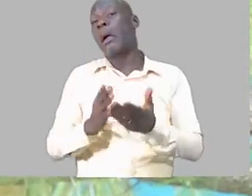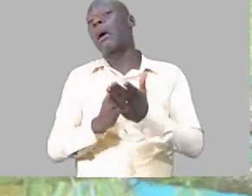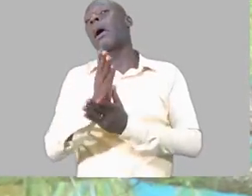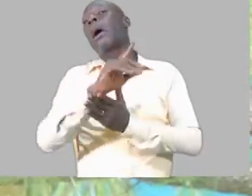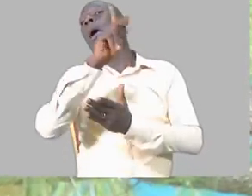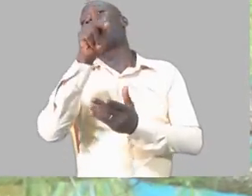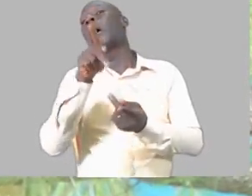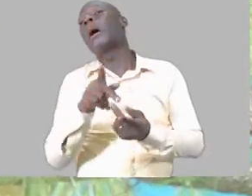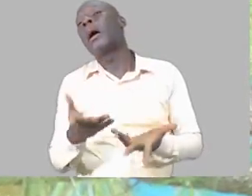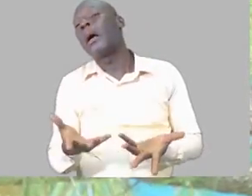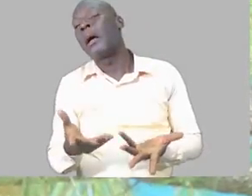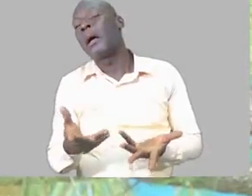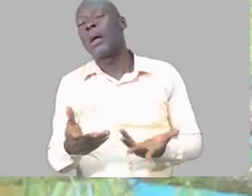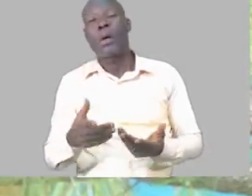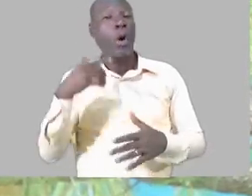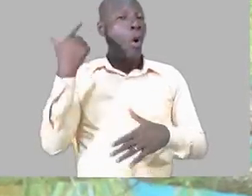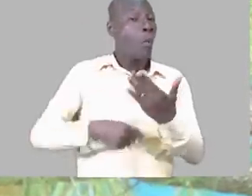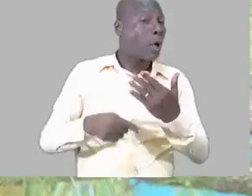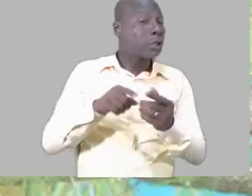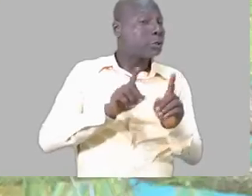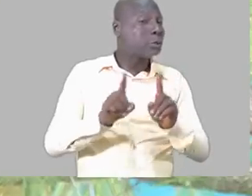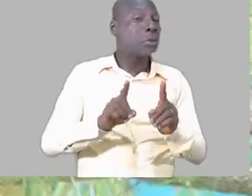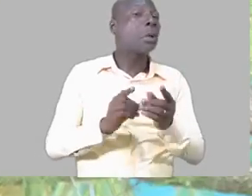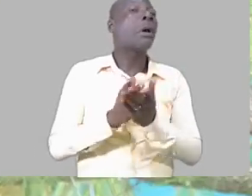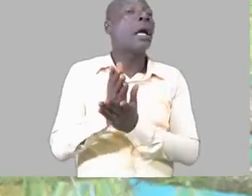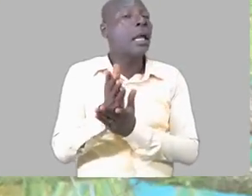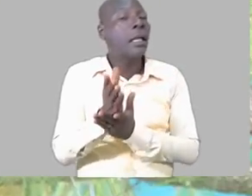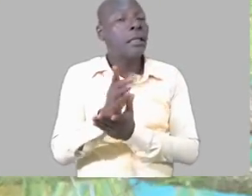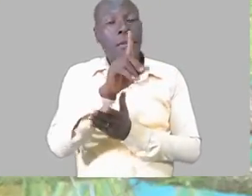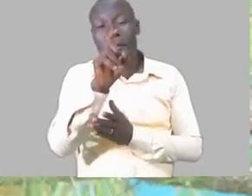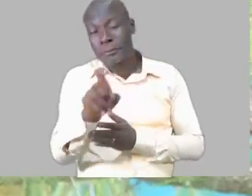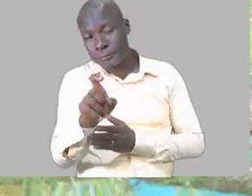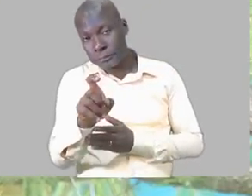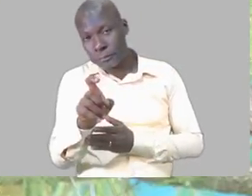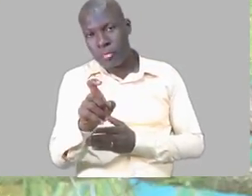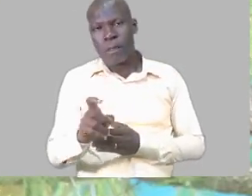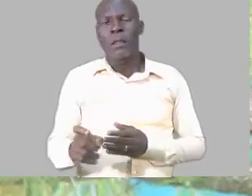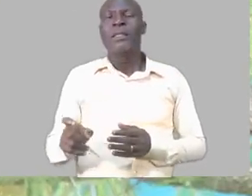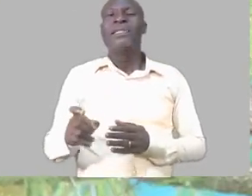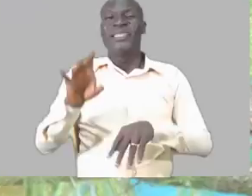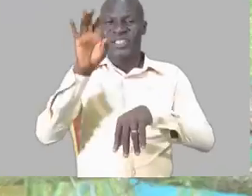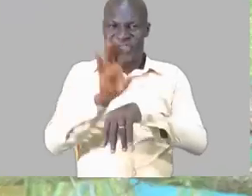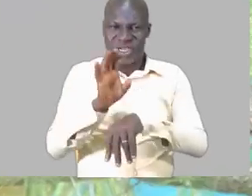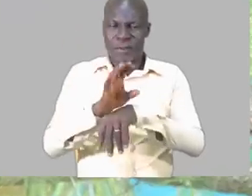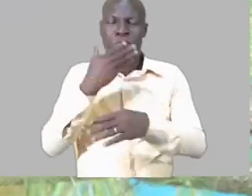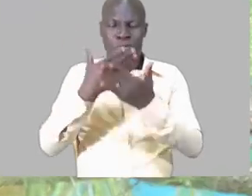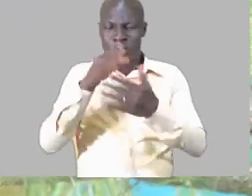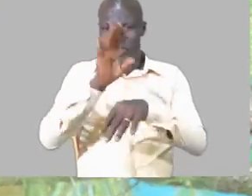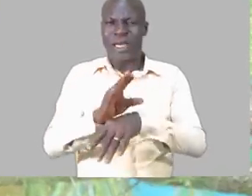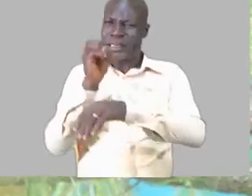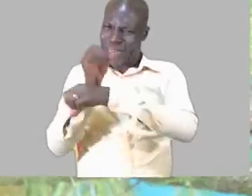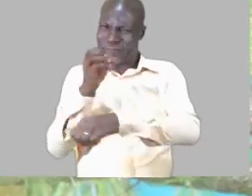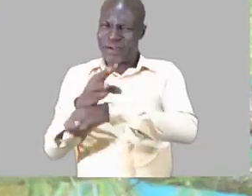bra ni awuye ebeye ni enti asori papa e ma futuo